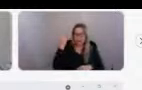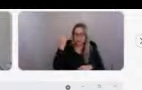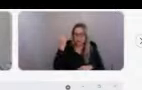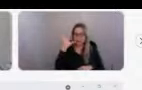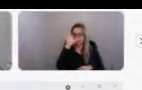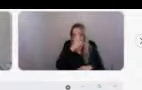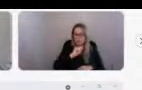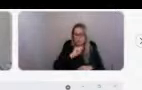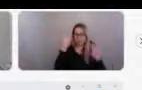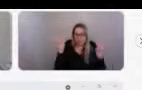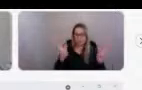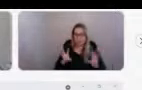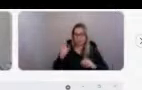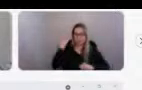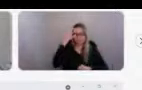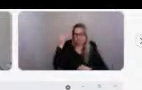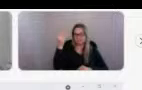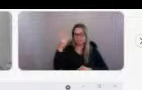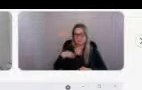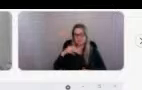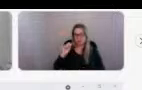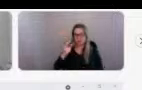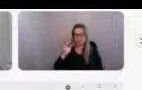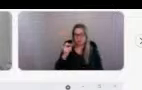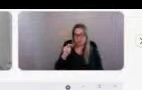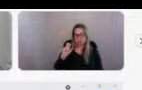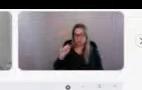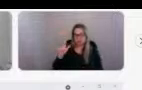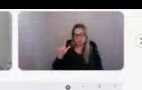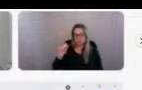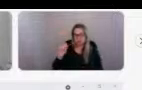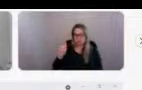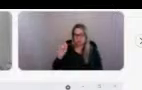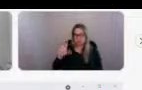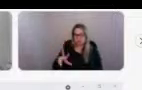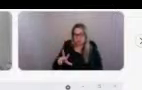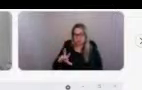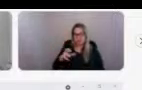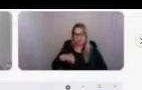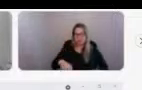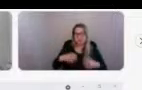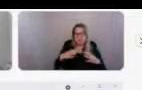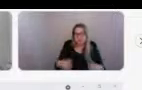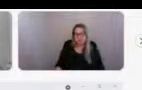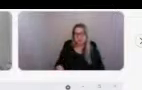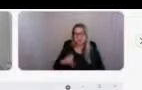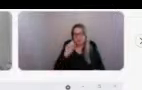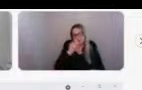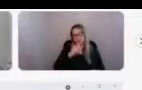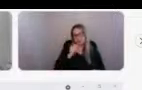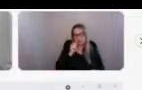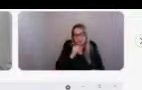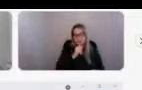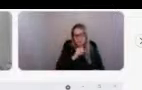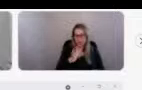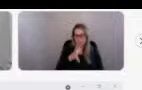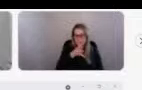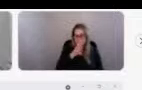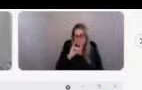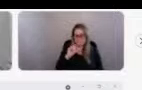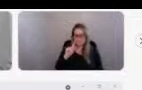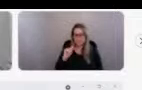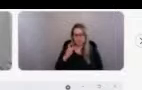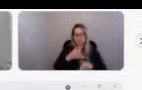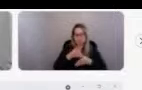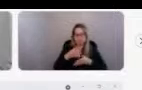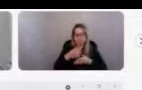weather outside my name is shanna leonard i'm a citizen of southern arizona for over five decades i'm a mom an i.t professional and run a small